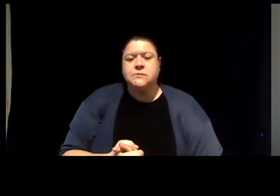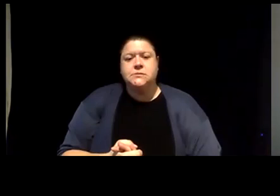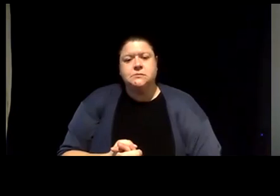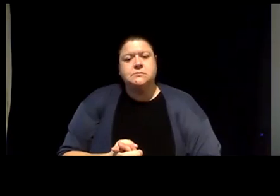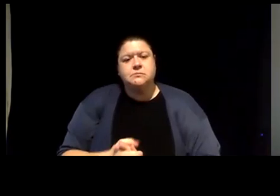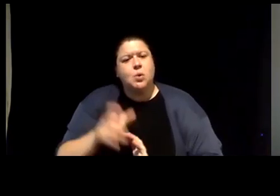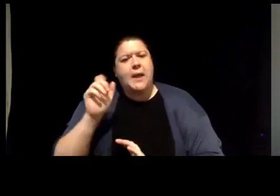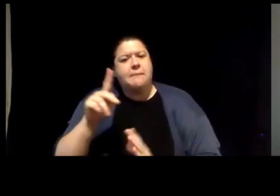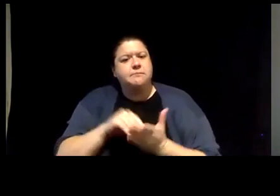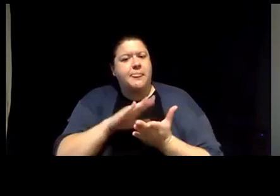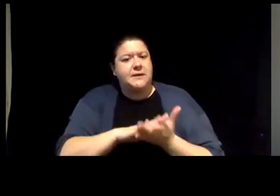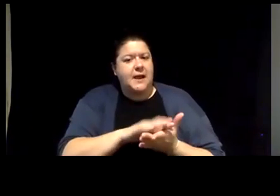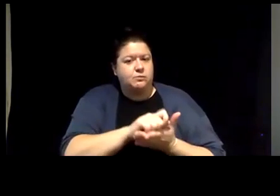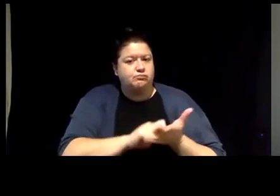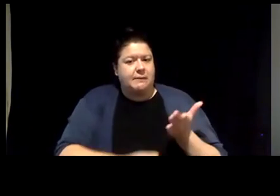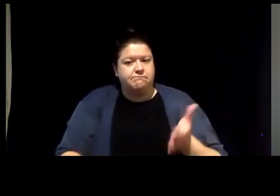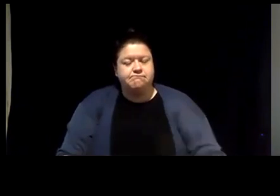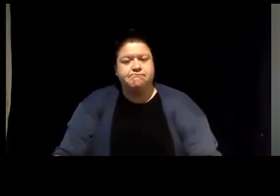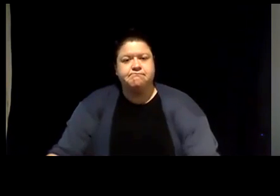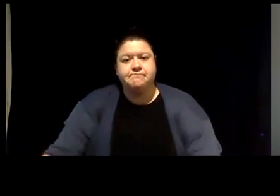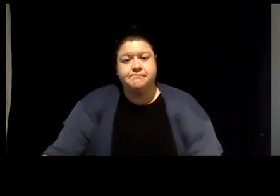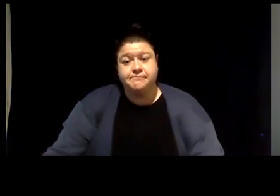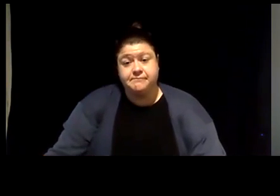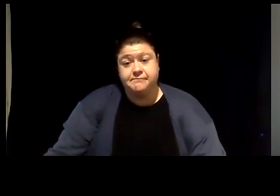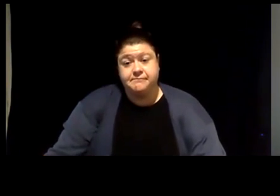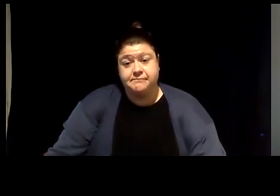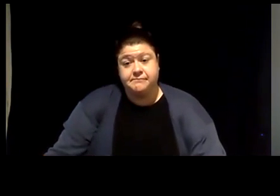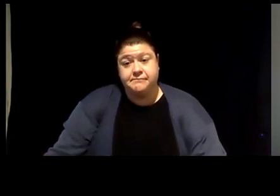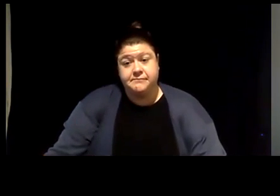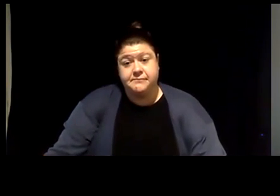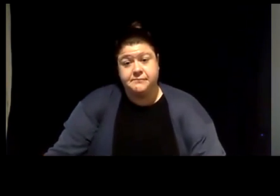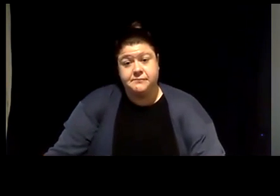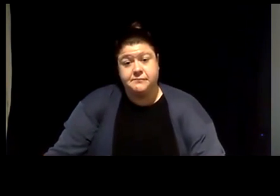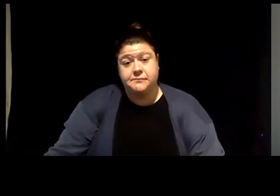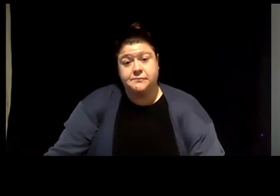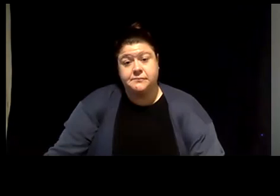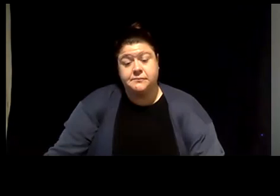Okay, HIPAA exam test results.